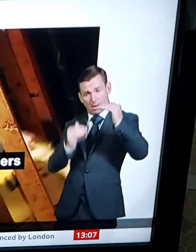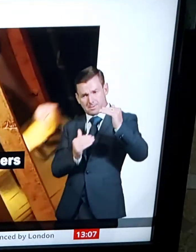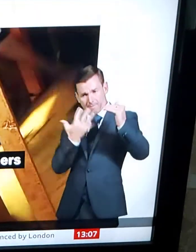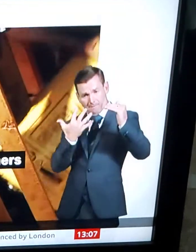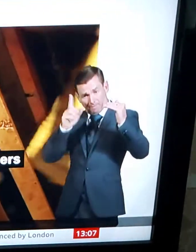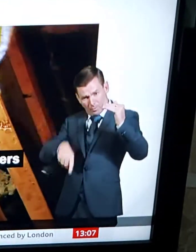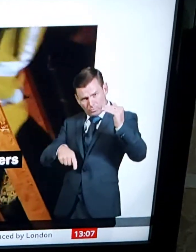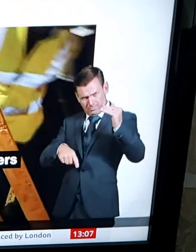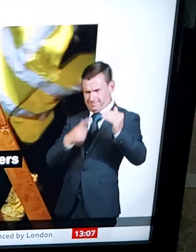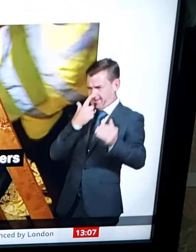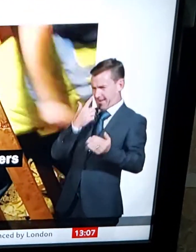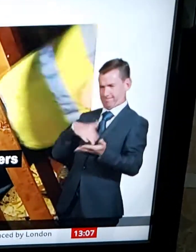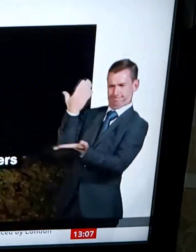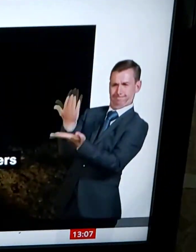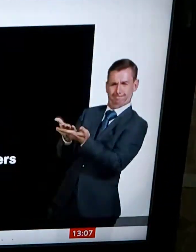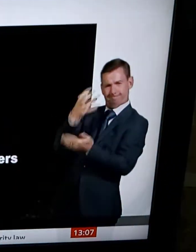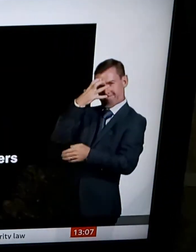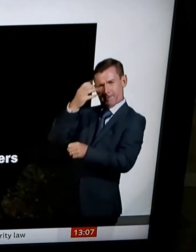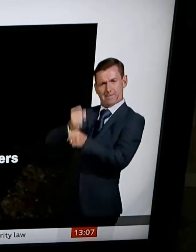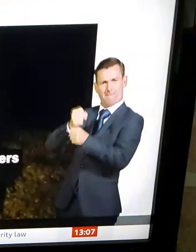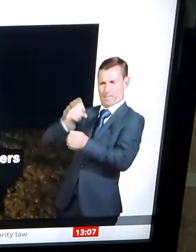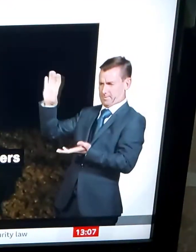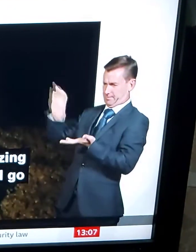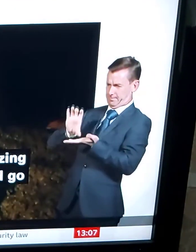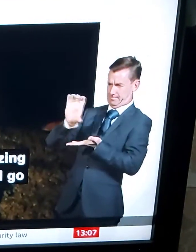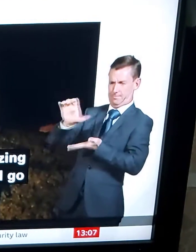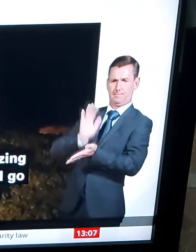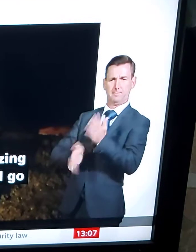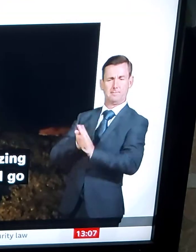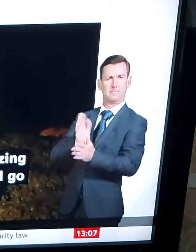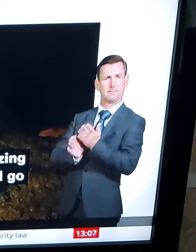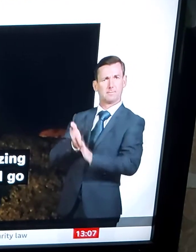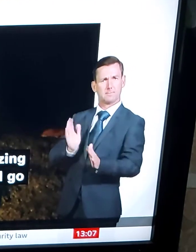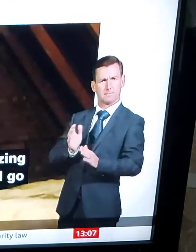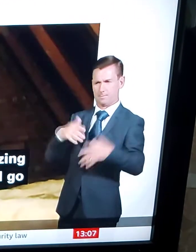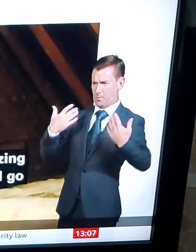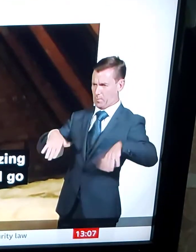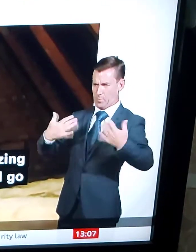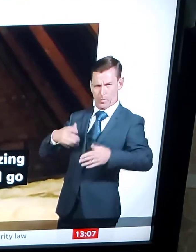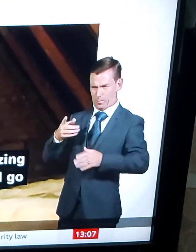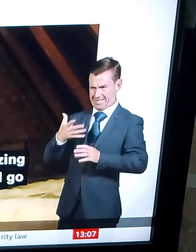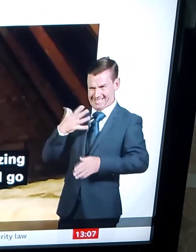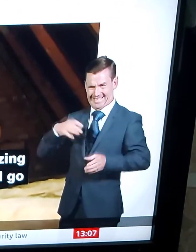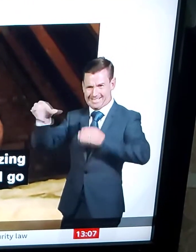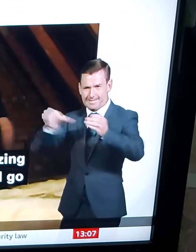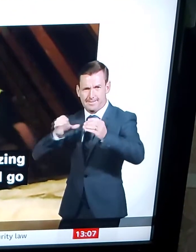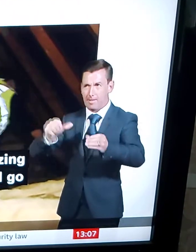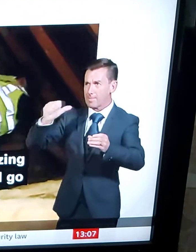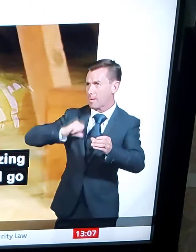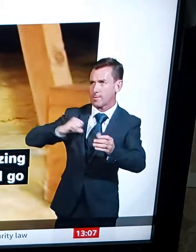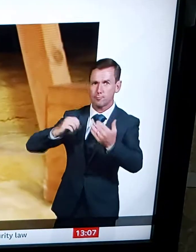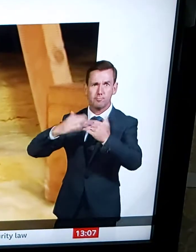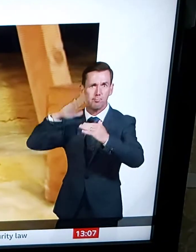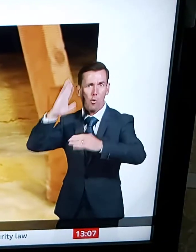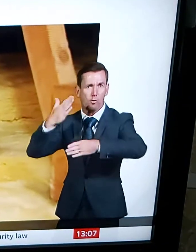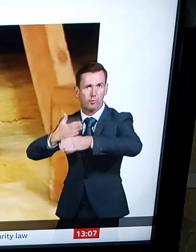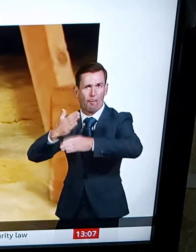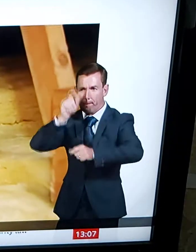3 billion pounds is still billion just how significant is this? sir? Well, I think it is very significant.